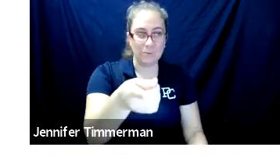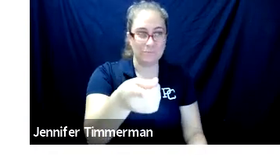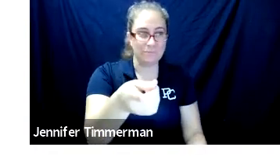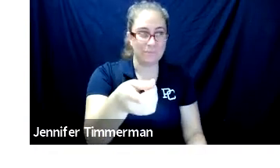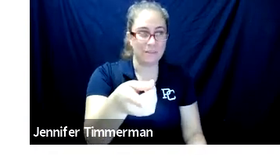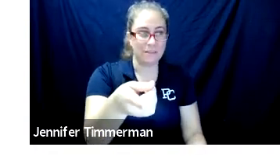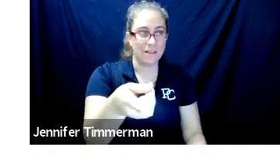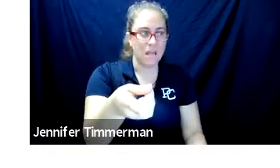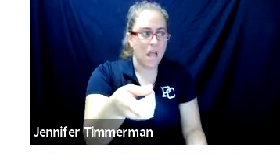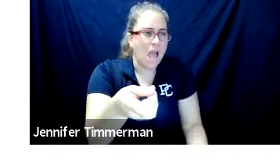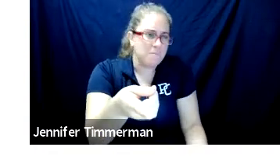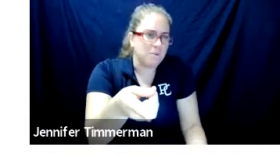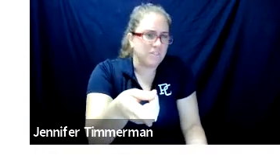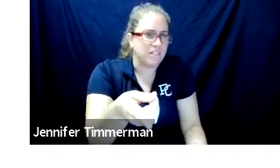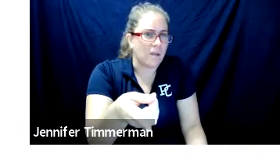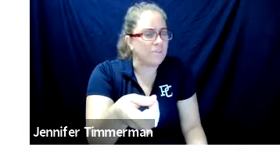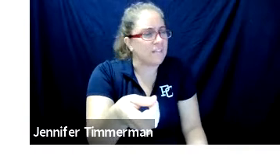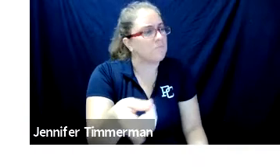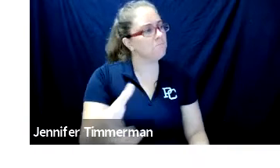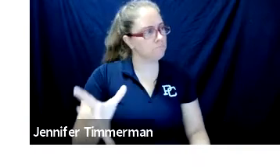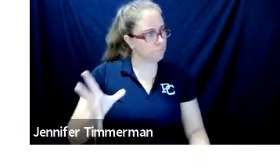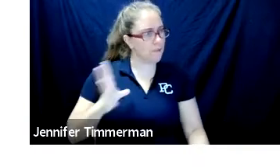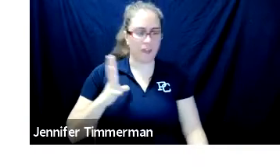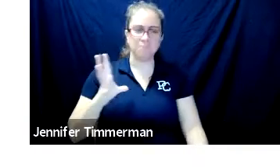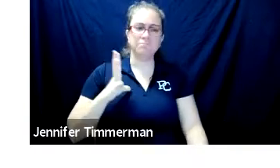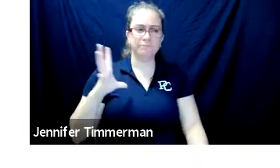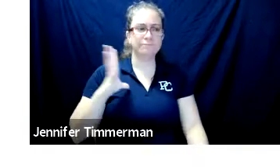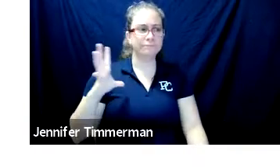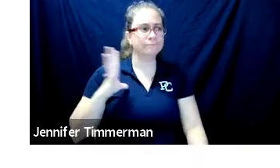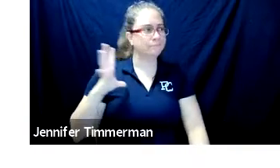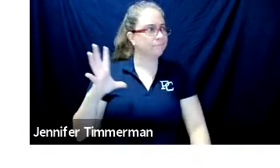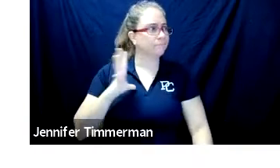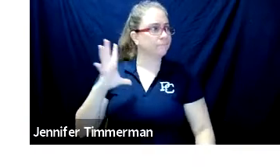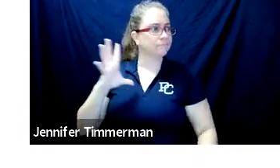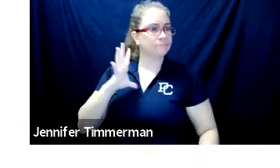you? And most of the time we'll say, I'm fine.